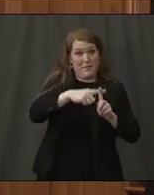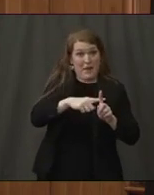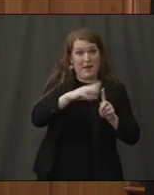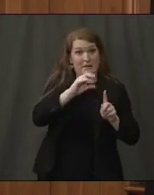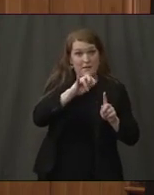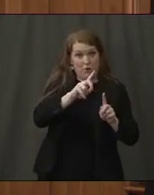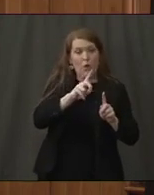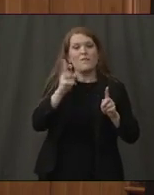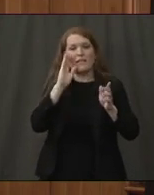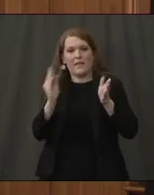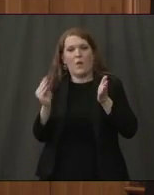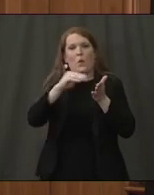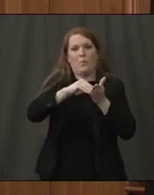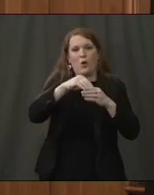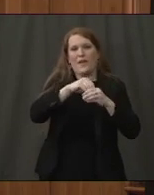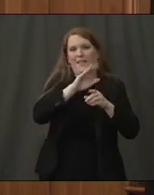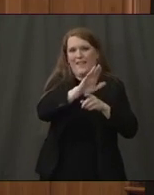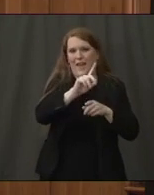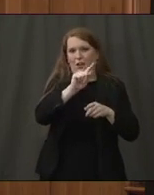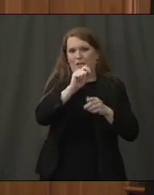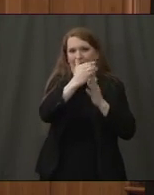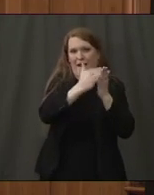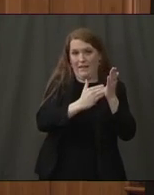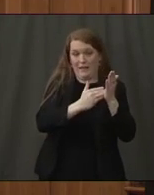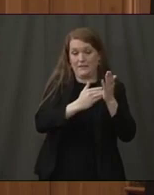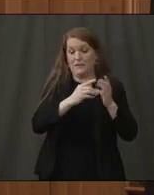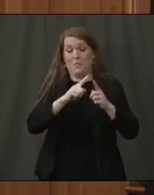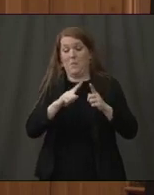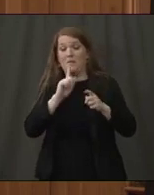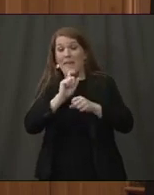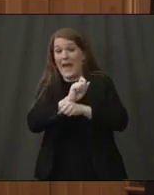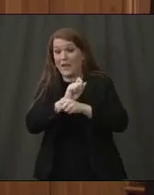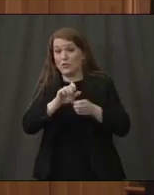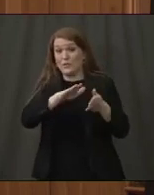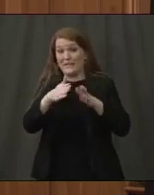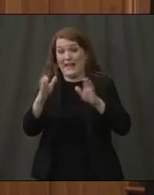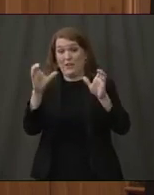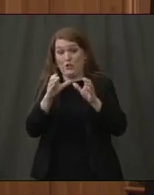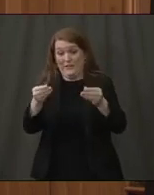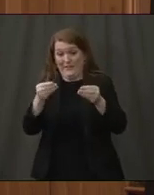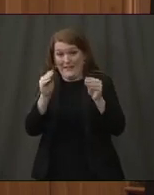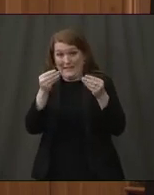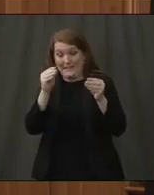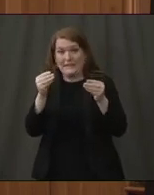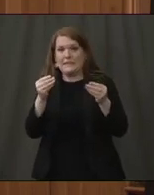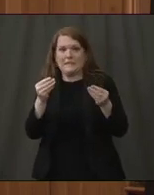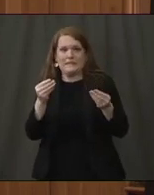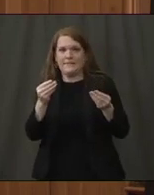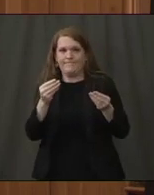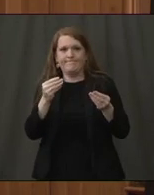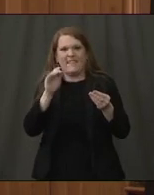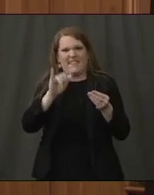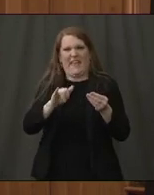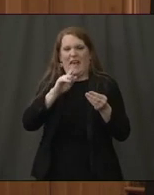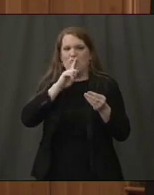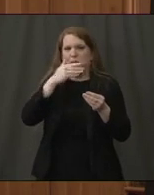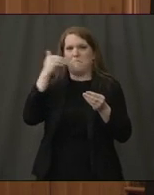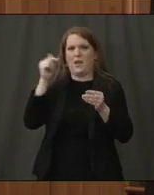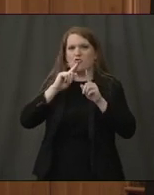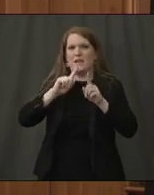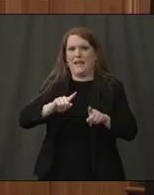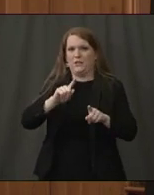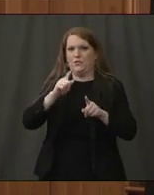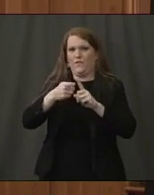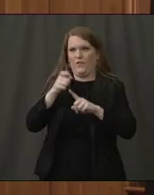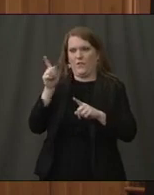also had COVID-19. But in terms of death certificates, that question should be best stated for the Office of Chief Medical Examiner. And